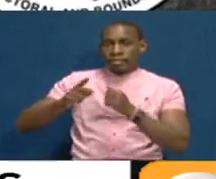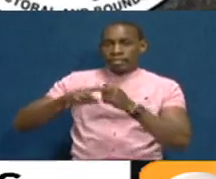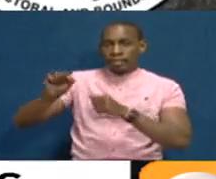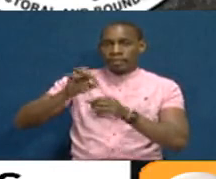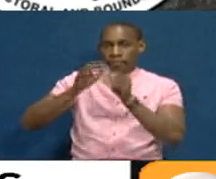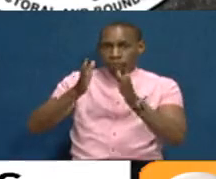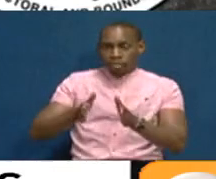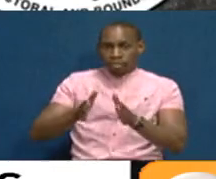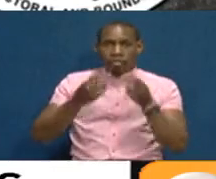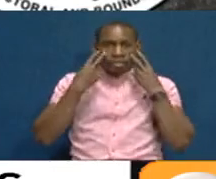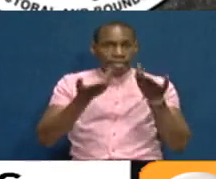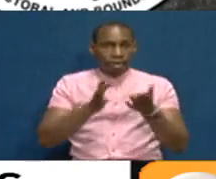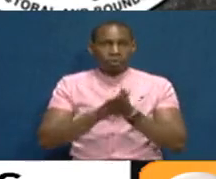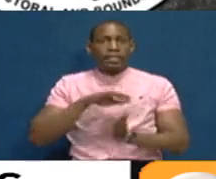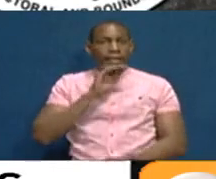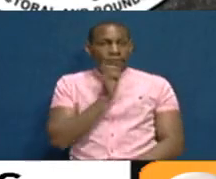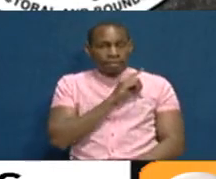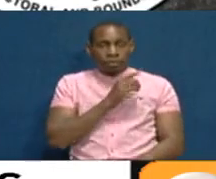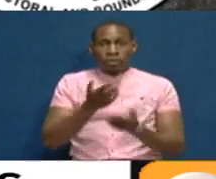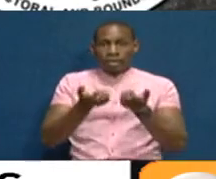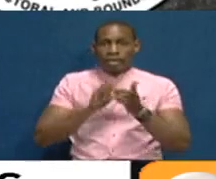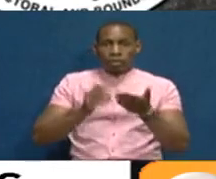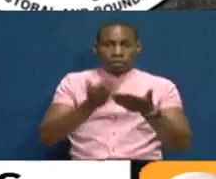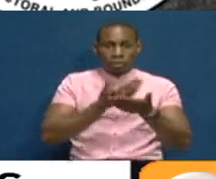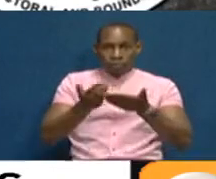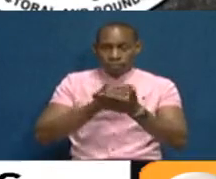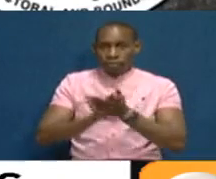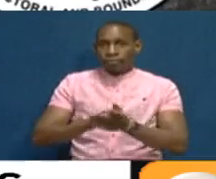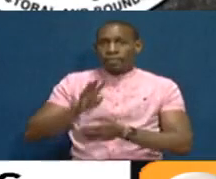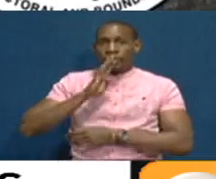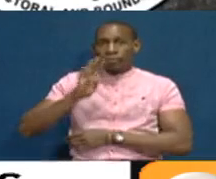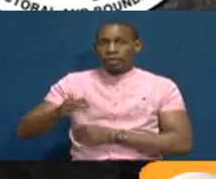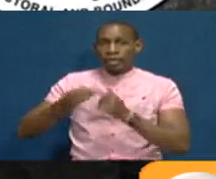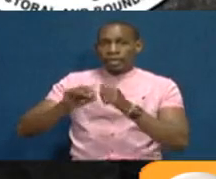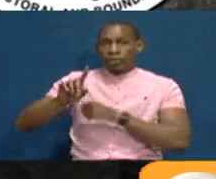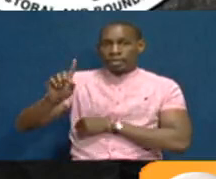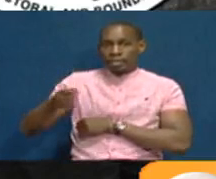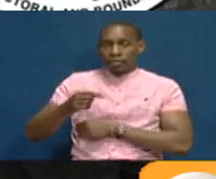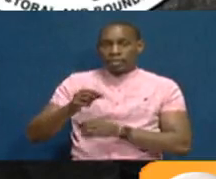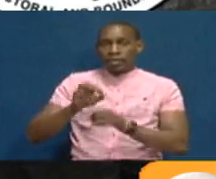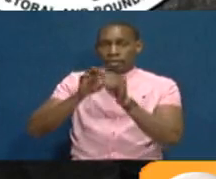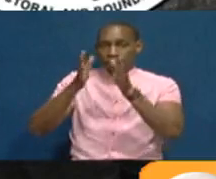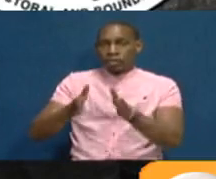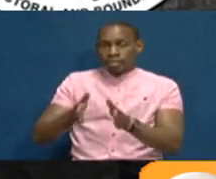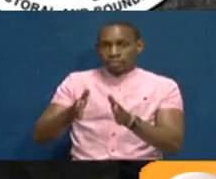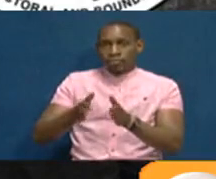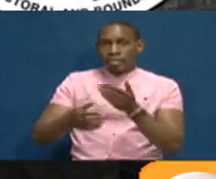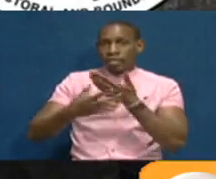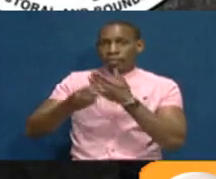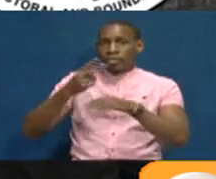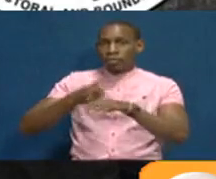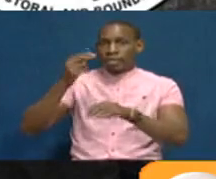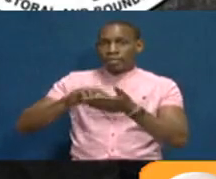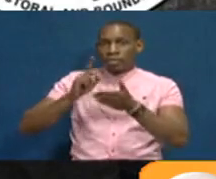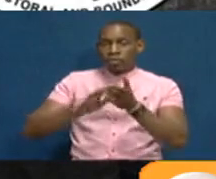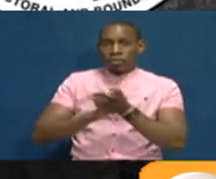246,465 voters were found to have since died, requiring deactivation. Over 481,000 records of voters are duplicate, meaning